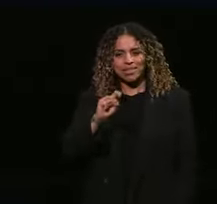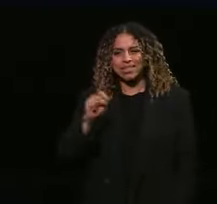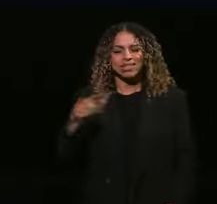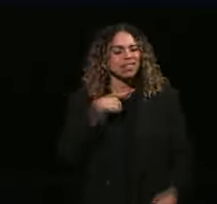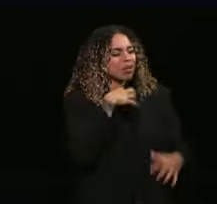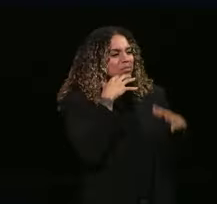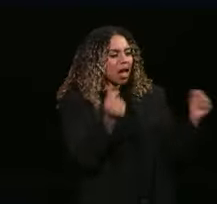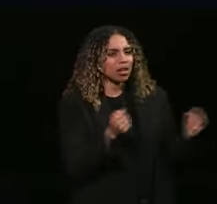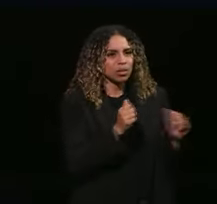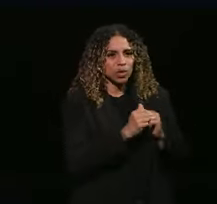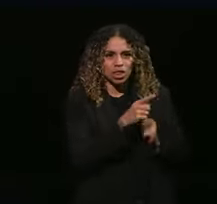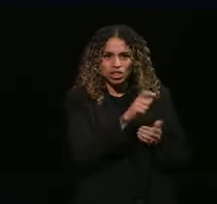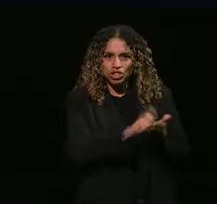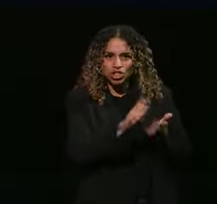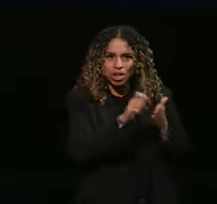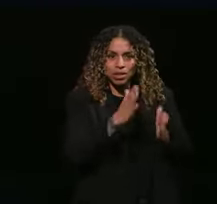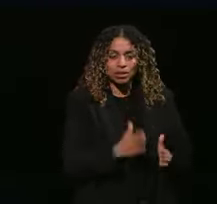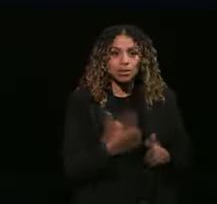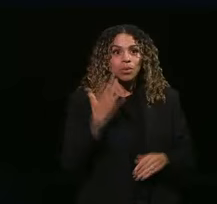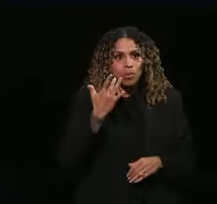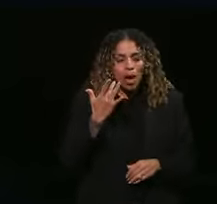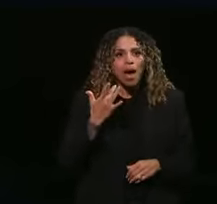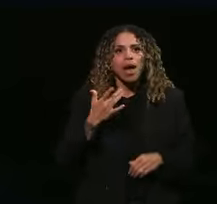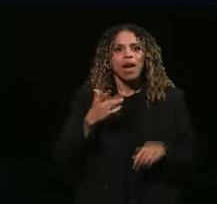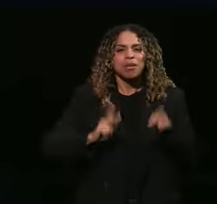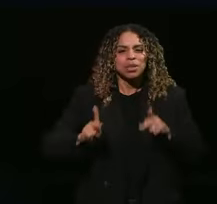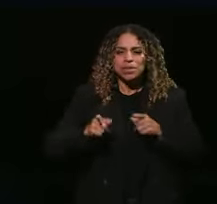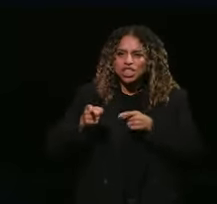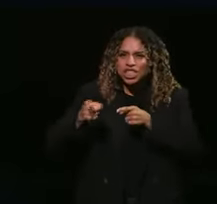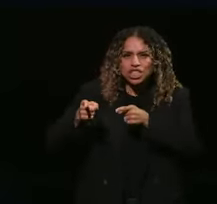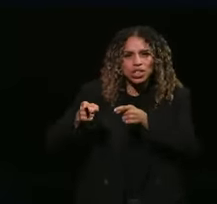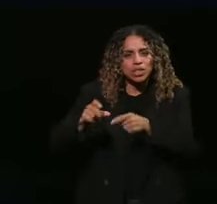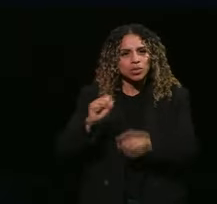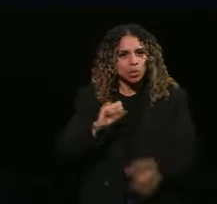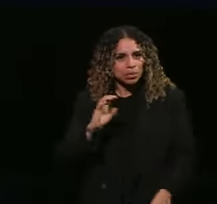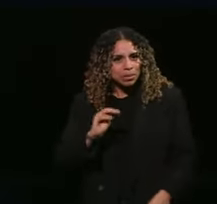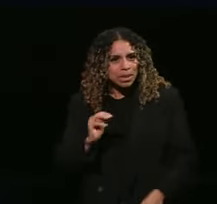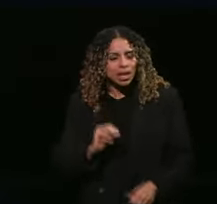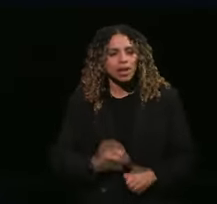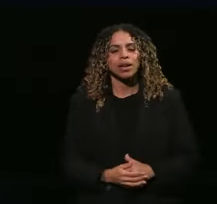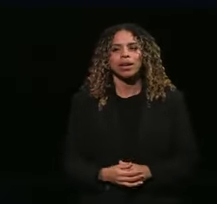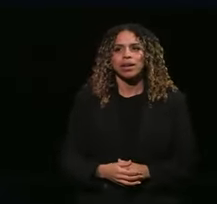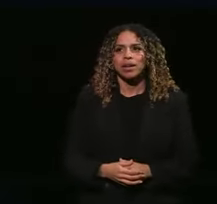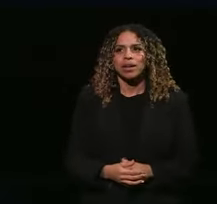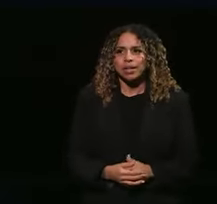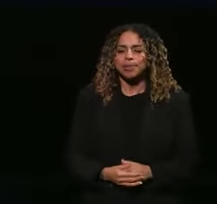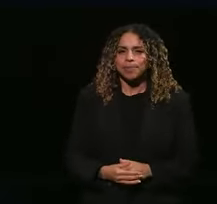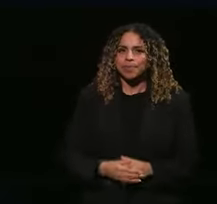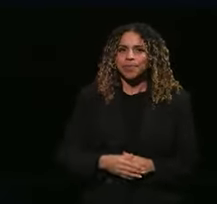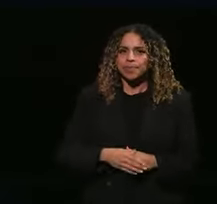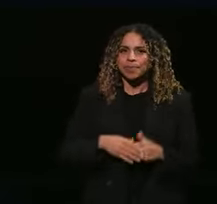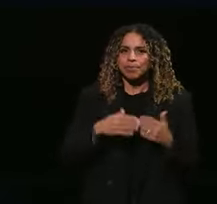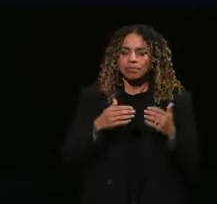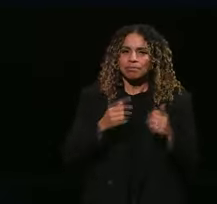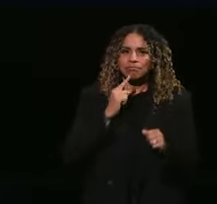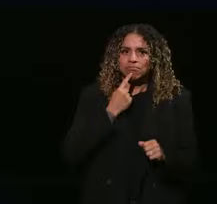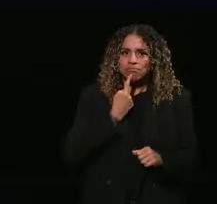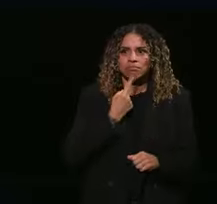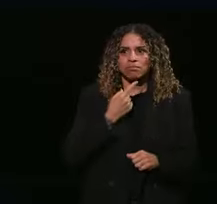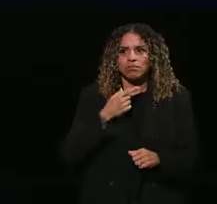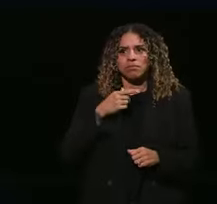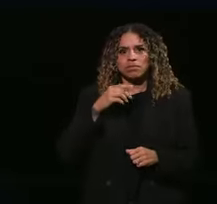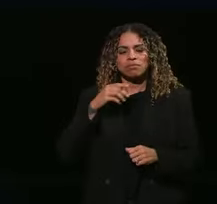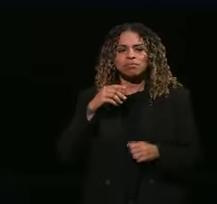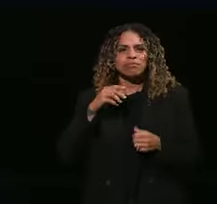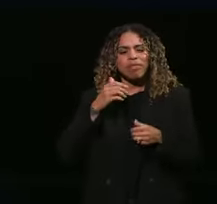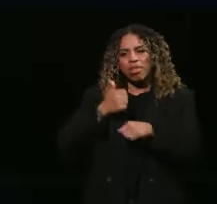journalists, because she was attacked a lot on social media in Tunisia, being monstrous, and her daughters are